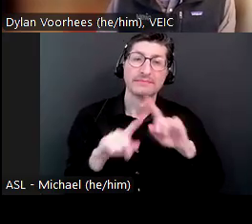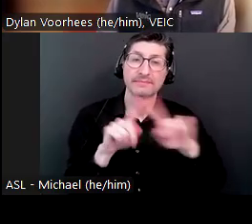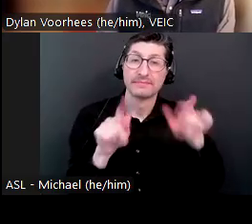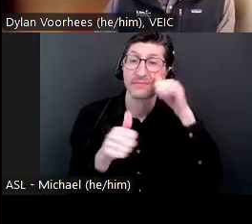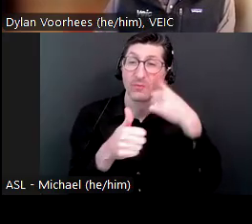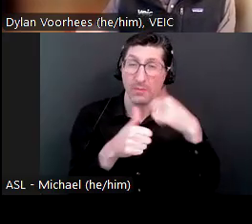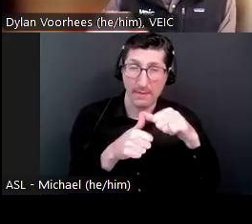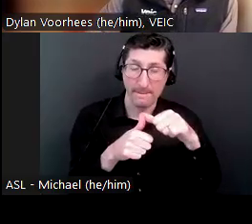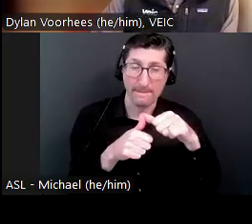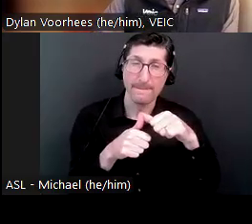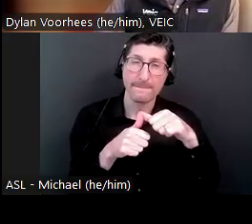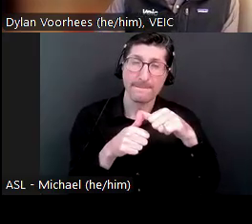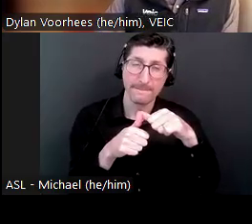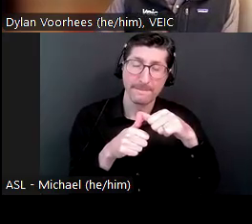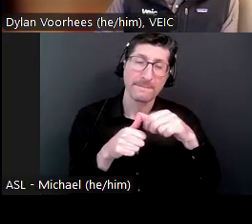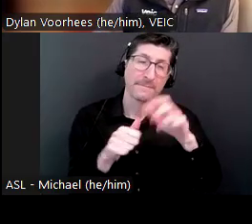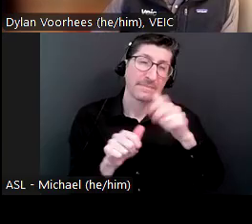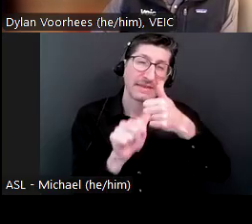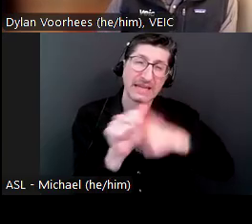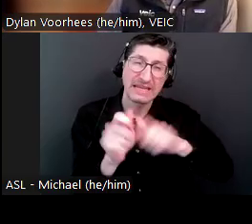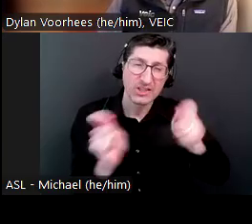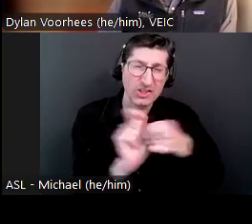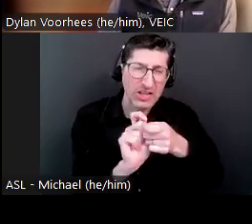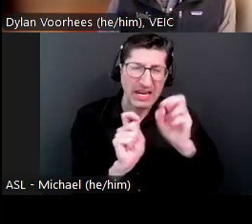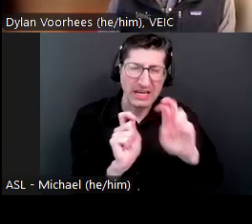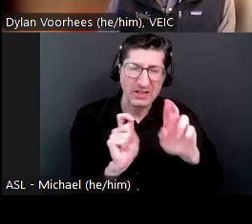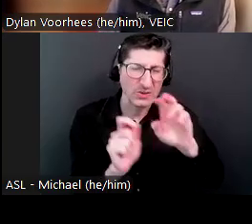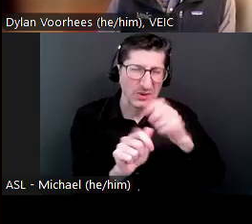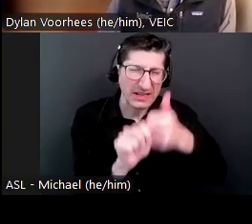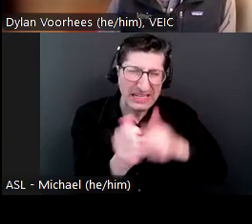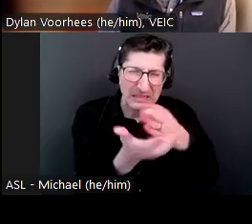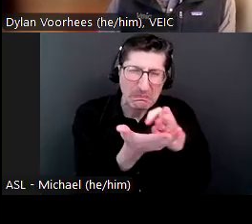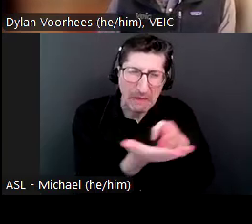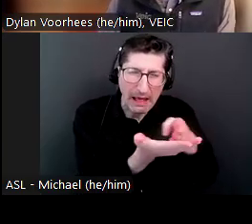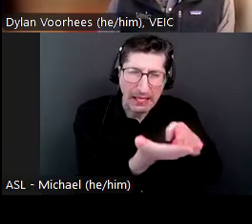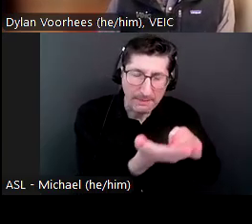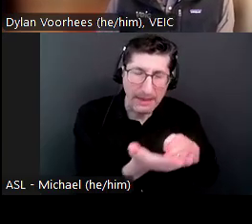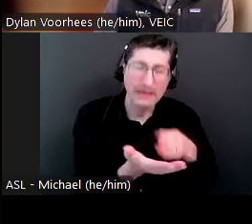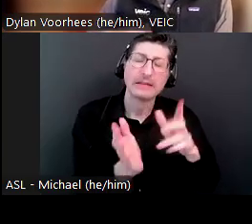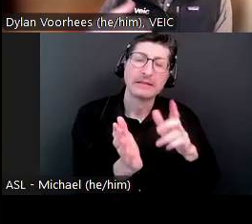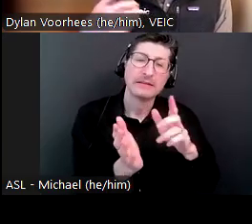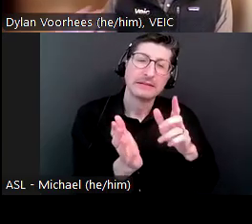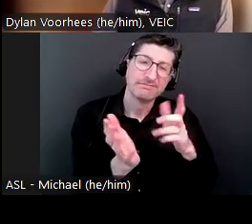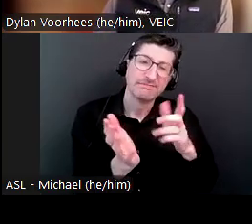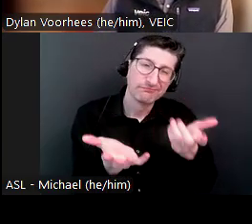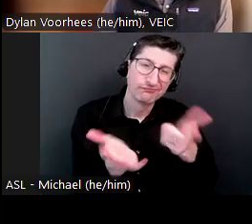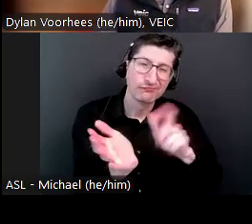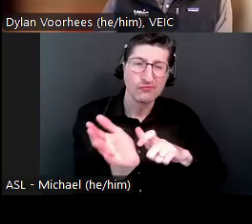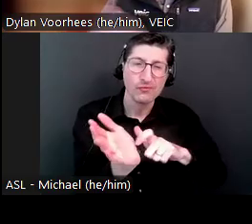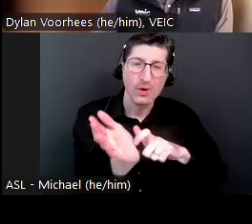general, each change or element here would enable or require